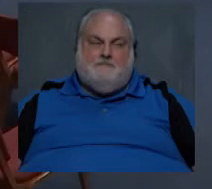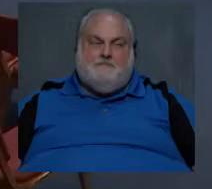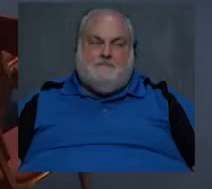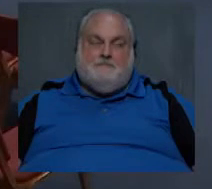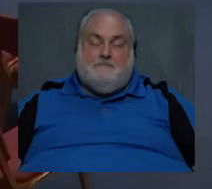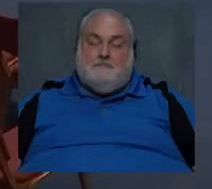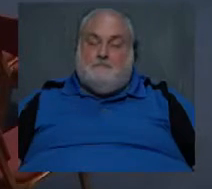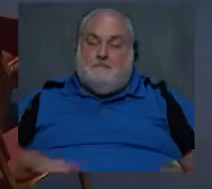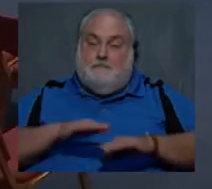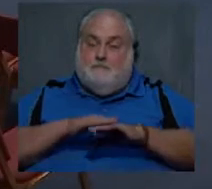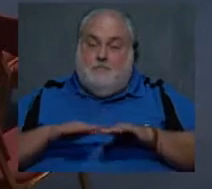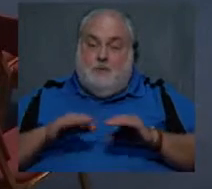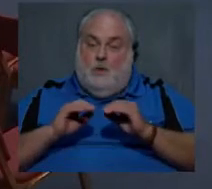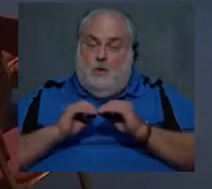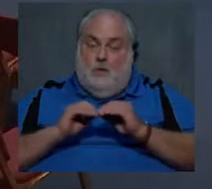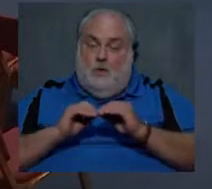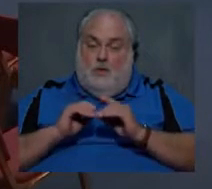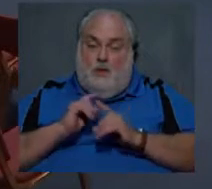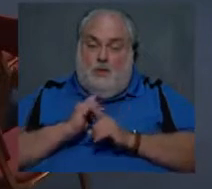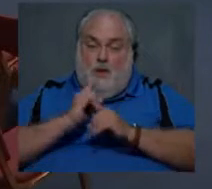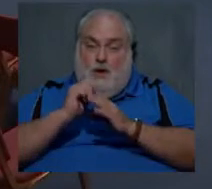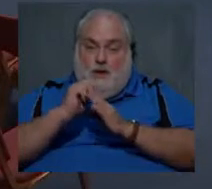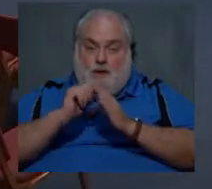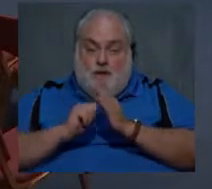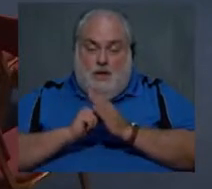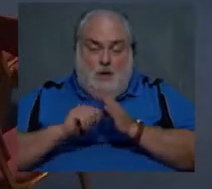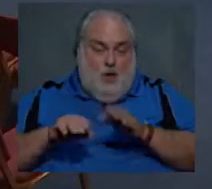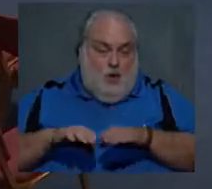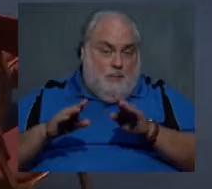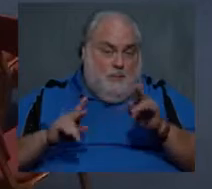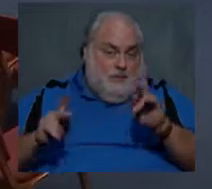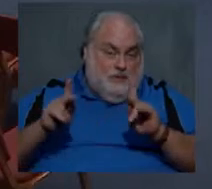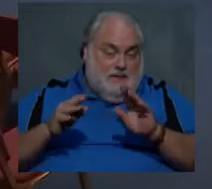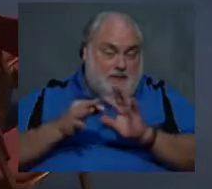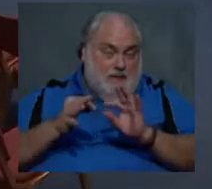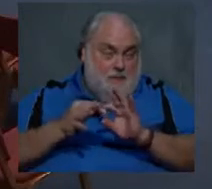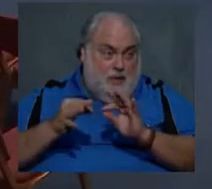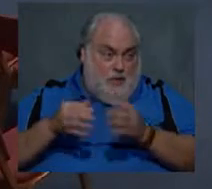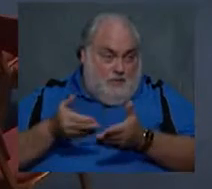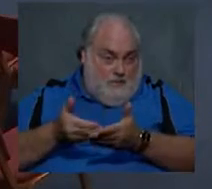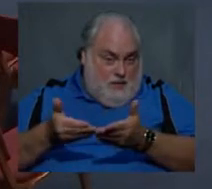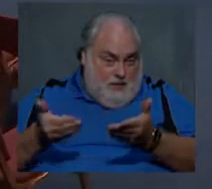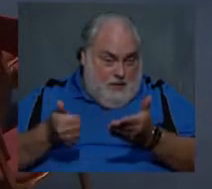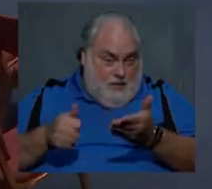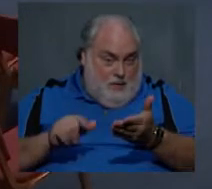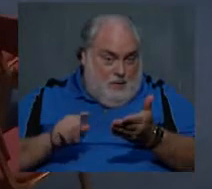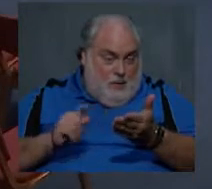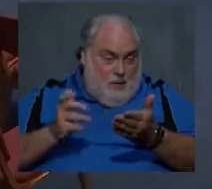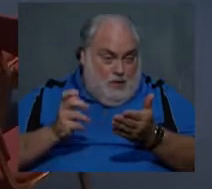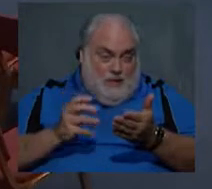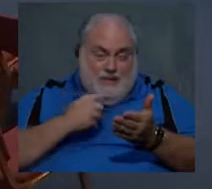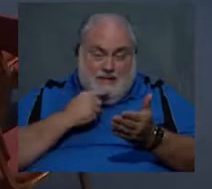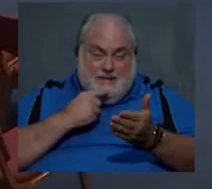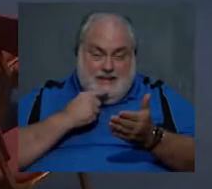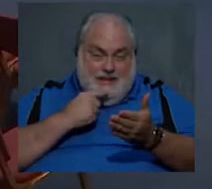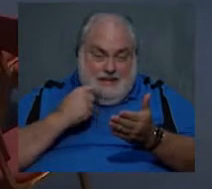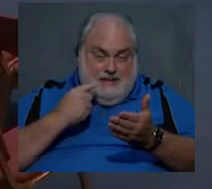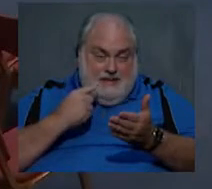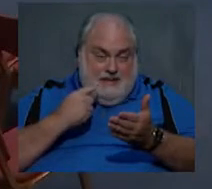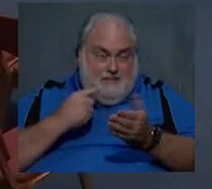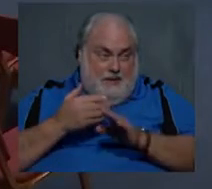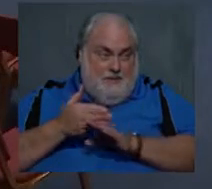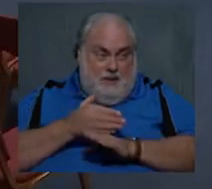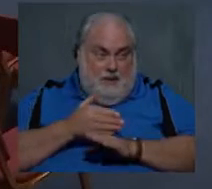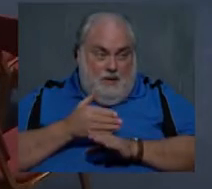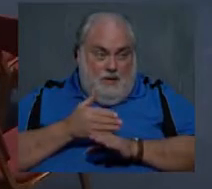I don't believe there's any other items on our regular agenda. We are open for citizens communication, though, for those who would like to say anything